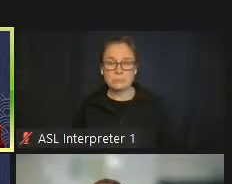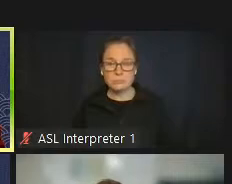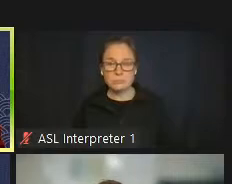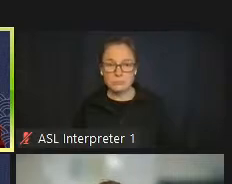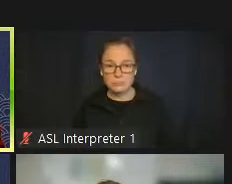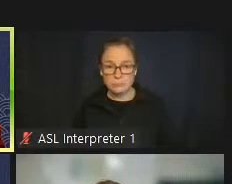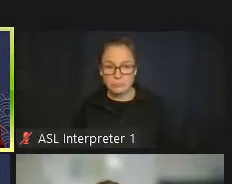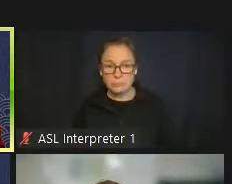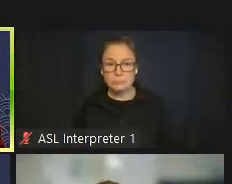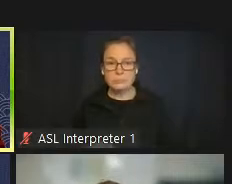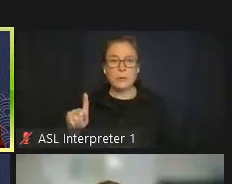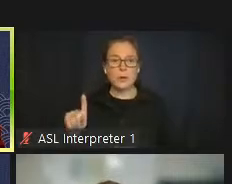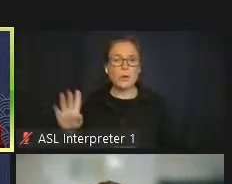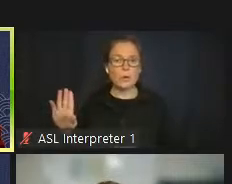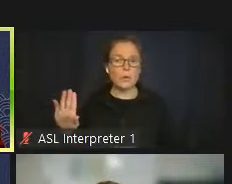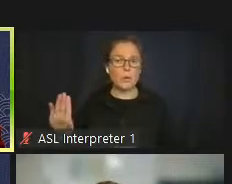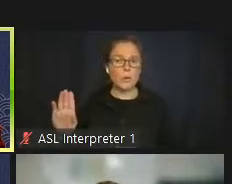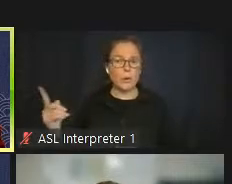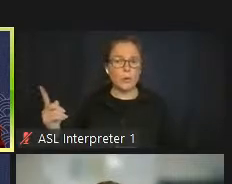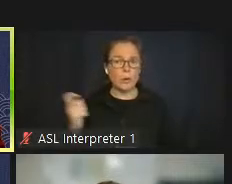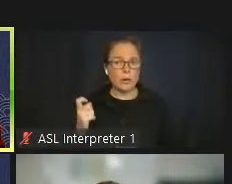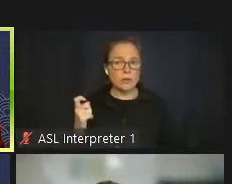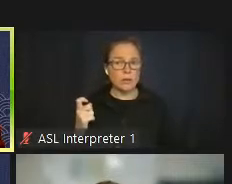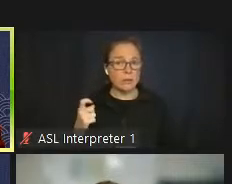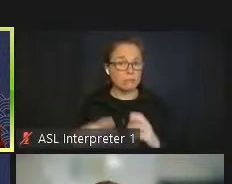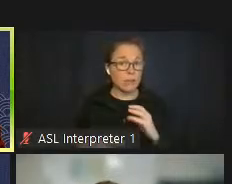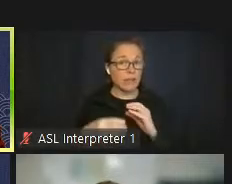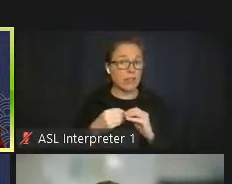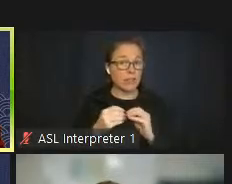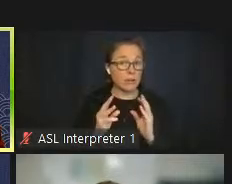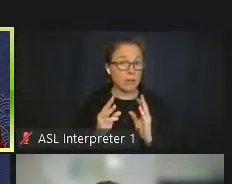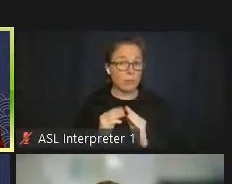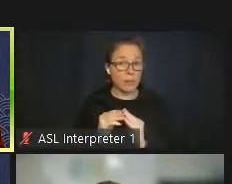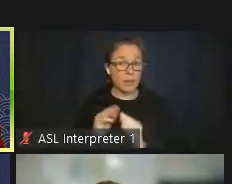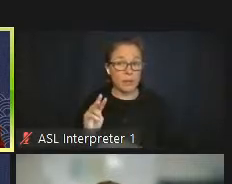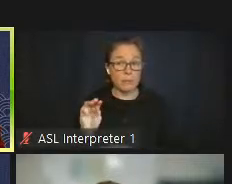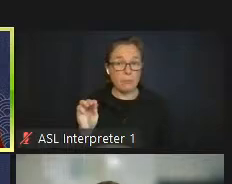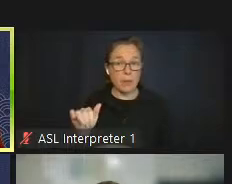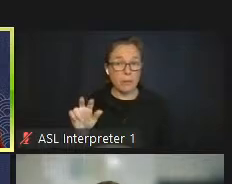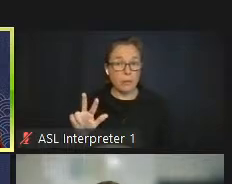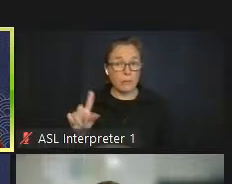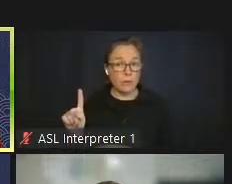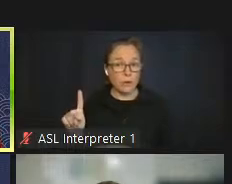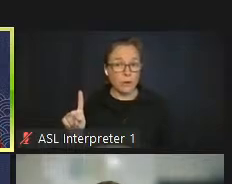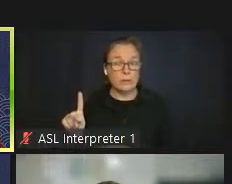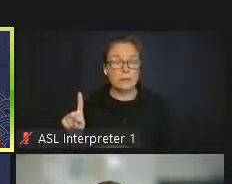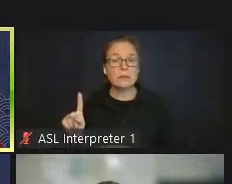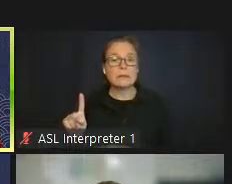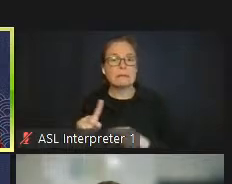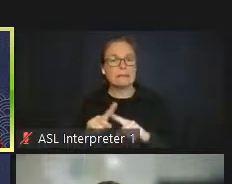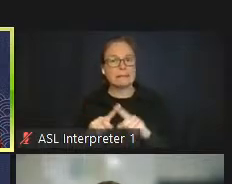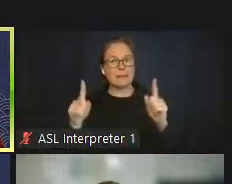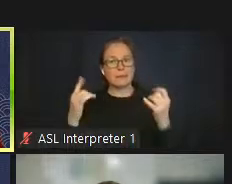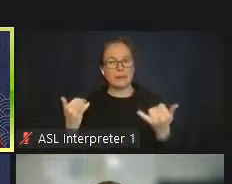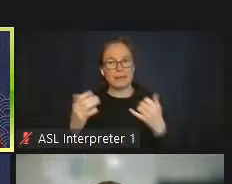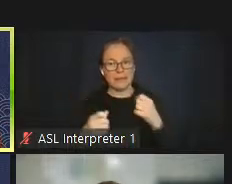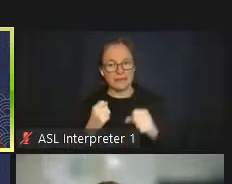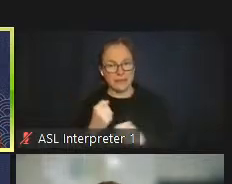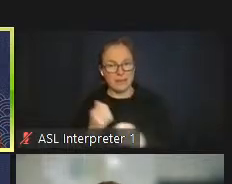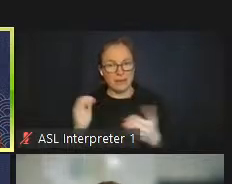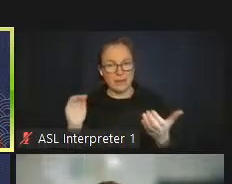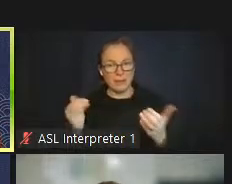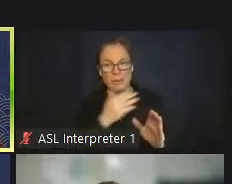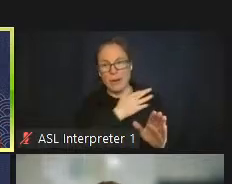the potential for an additional meeting on May 31st. What's different this year compared to all the